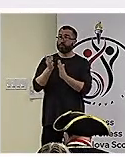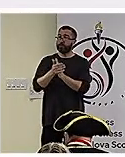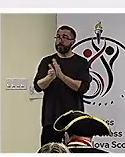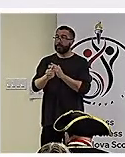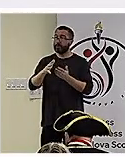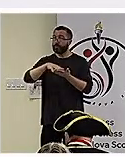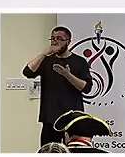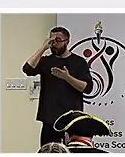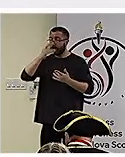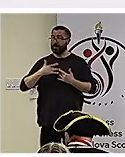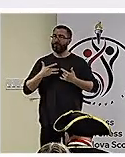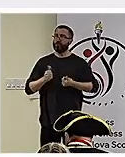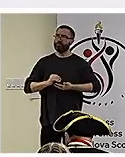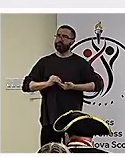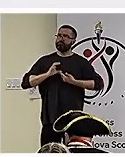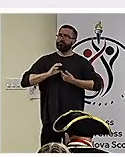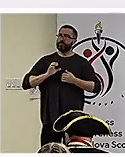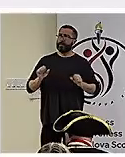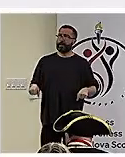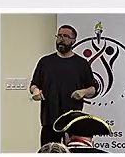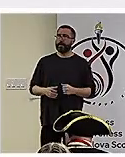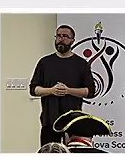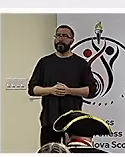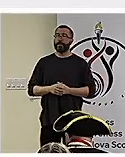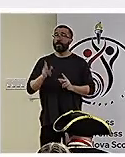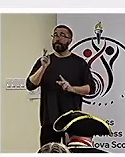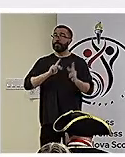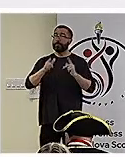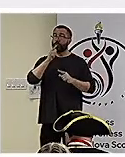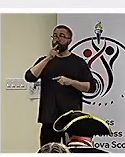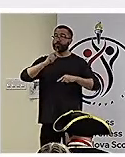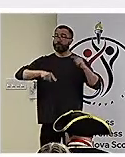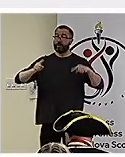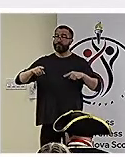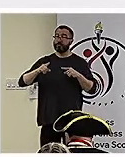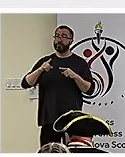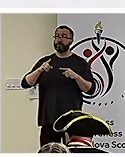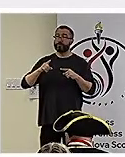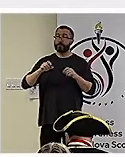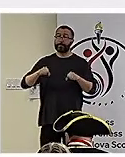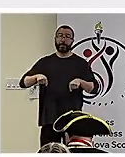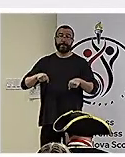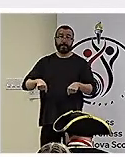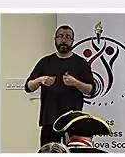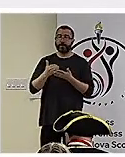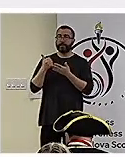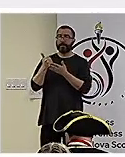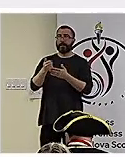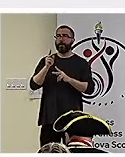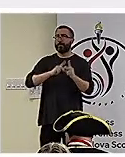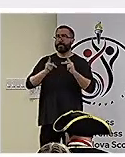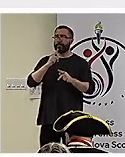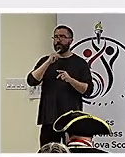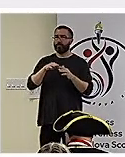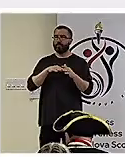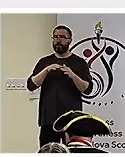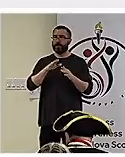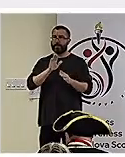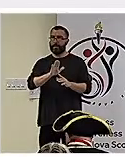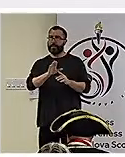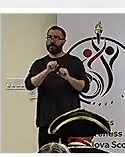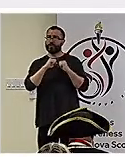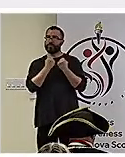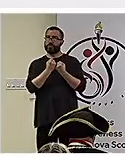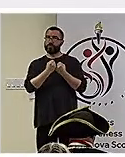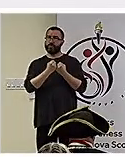about contributing. People with diverse abilities are helping other people through this social innovation project.